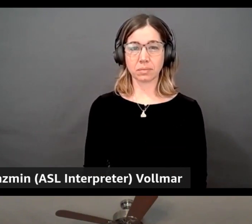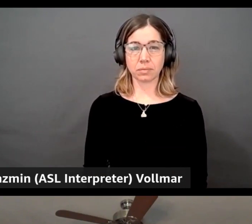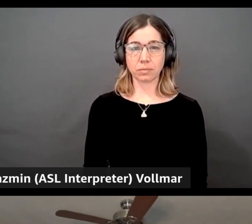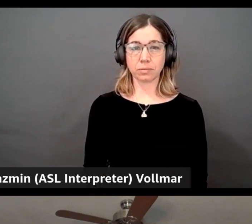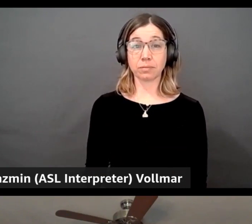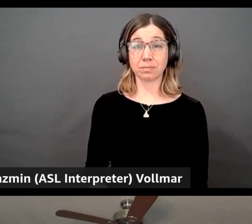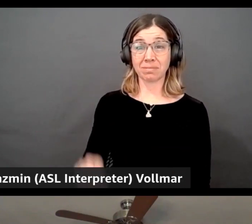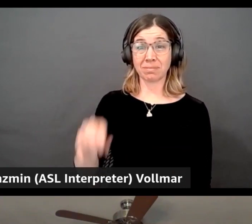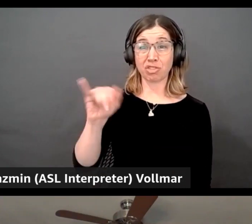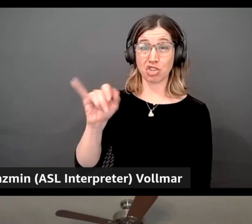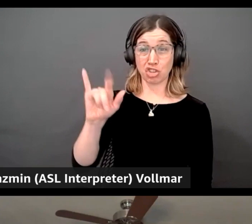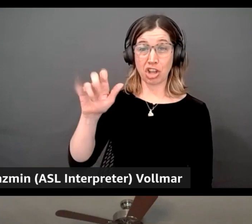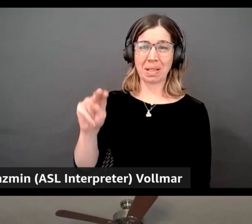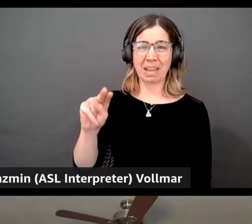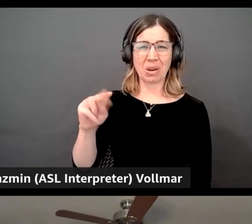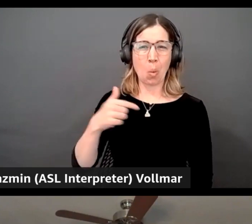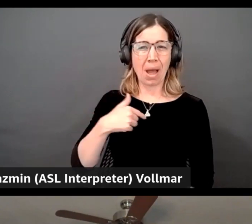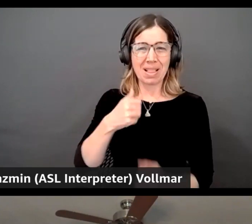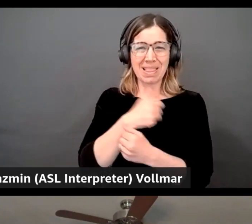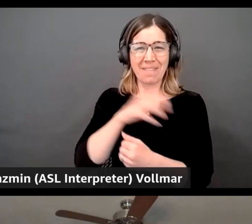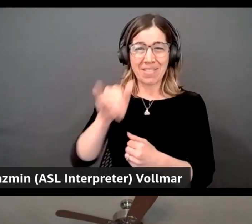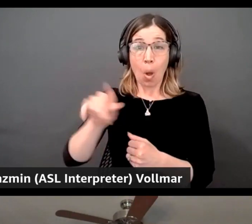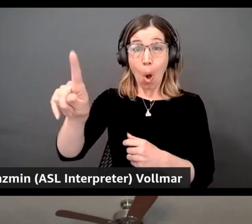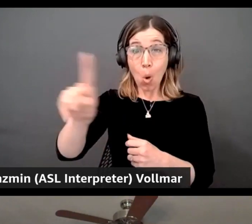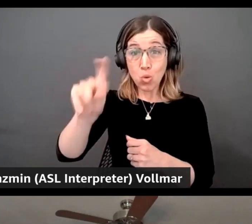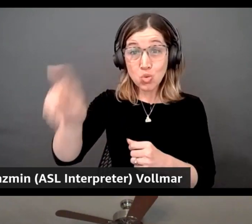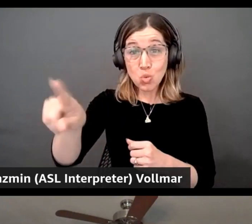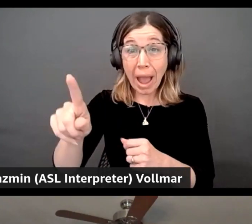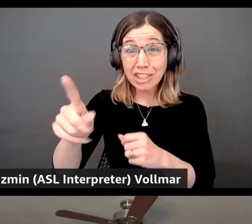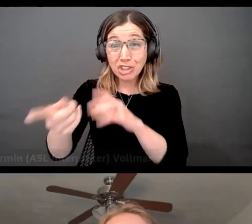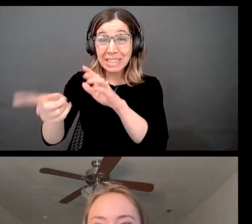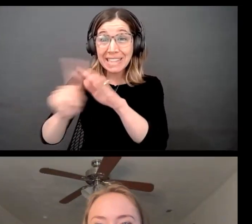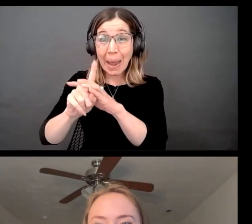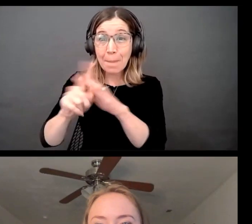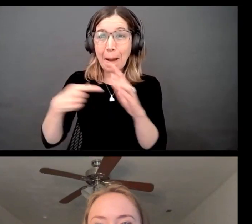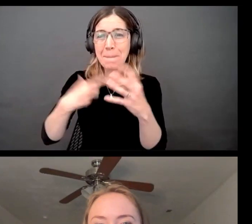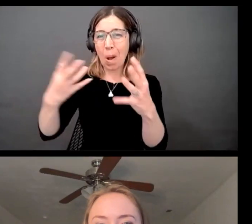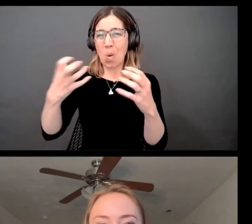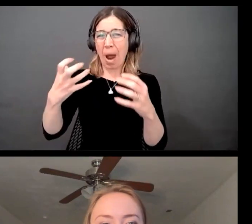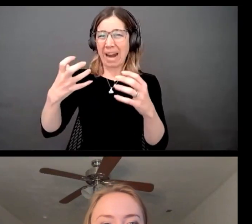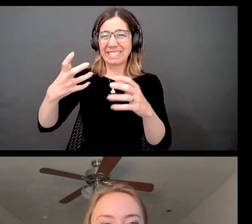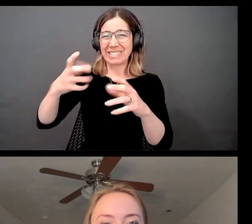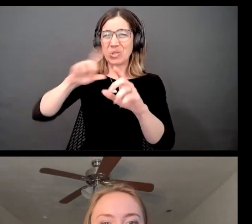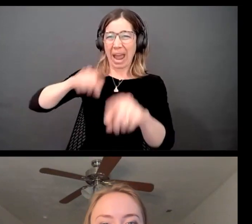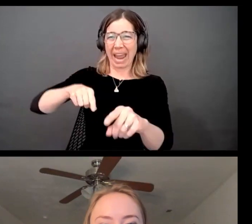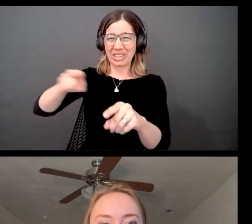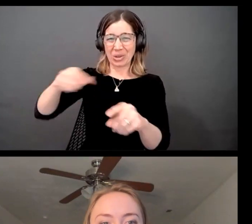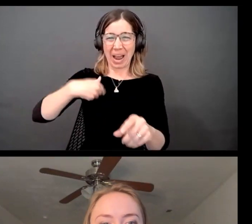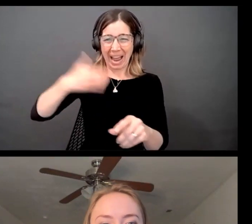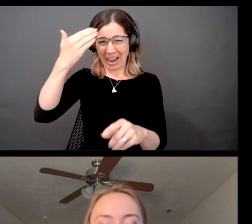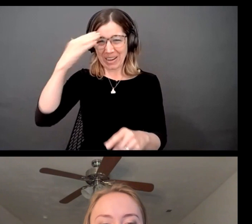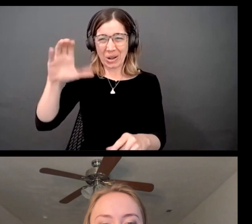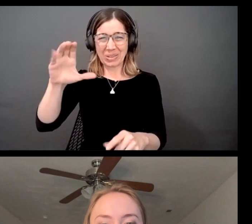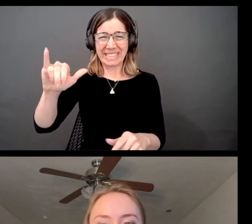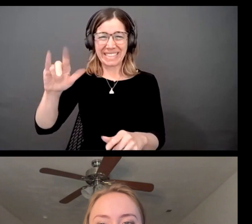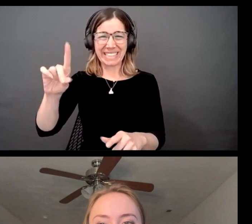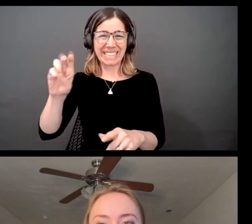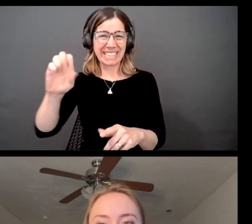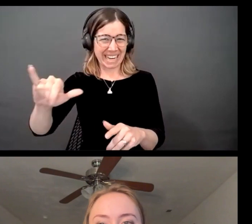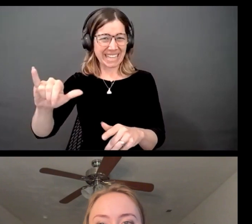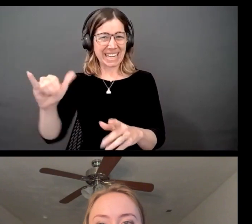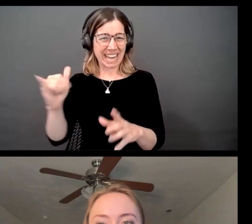I love that. Yeah. And there was a question that came up and I wanted to call that out. And I know Sydney was going to say something, but someone was asking